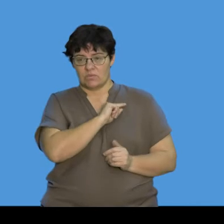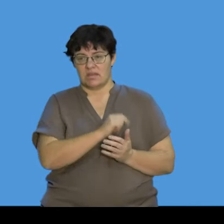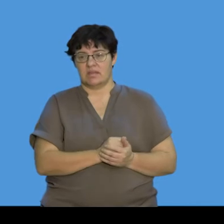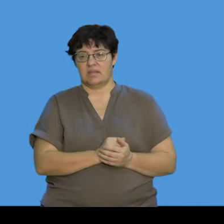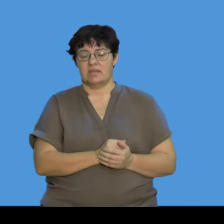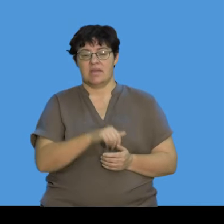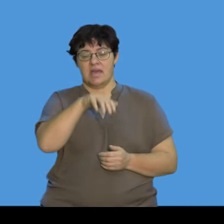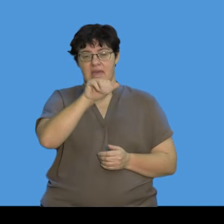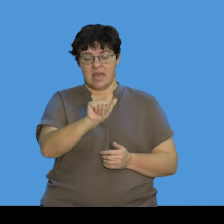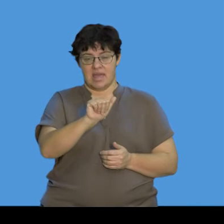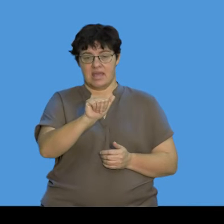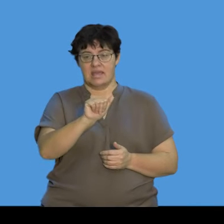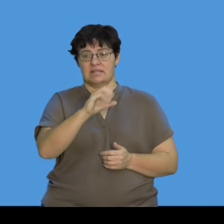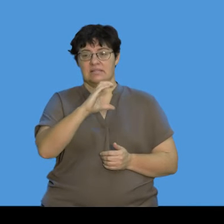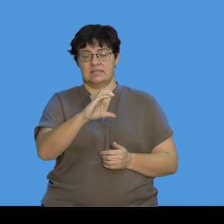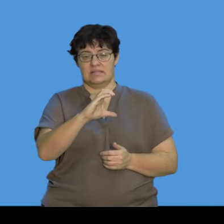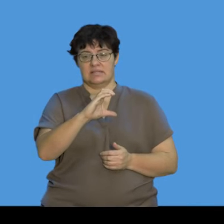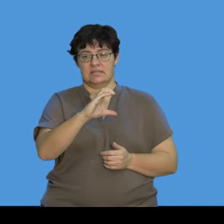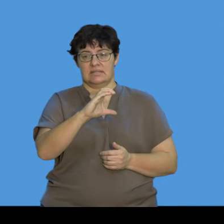angle ACE